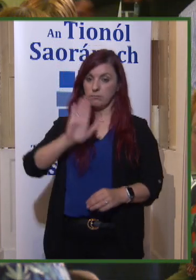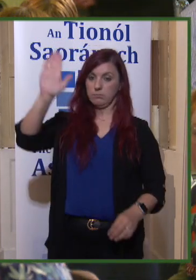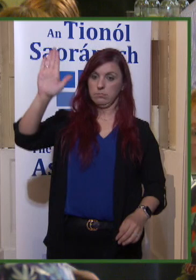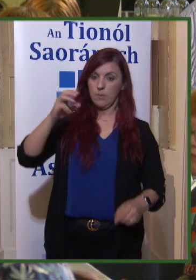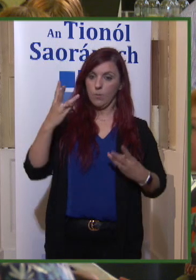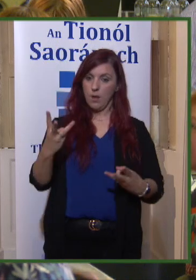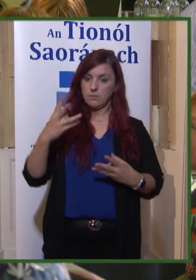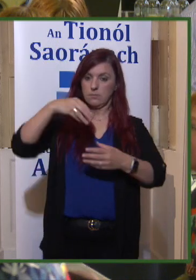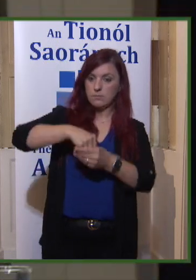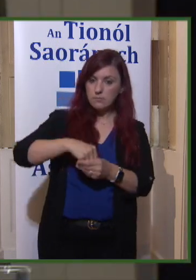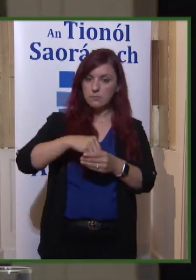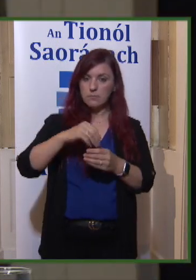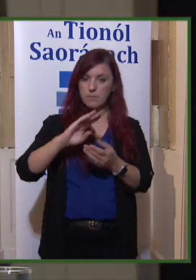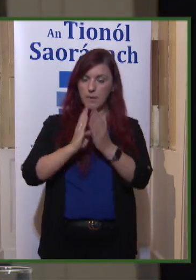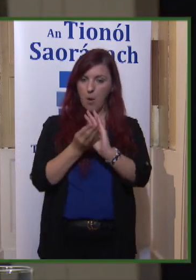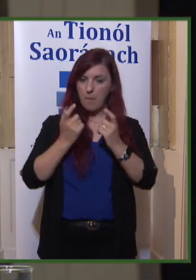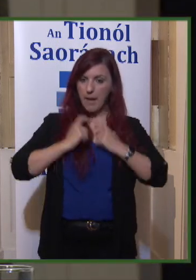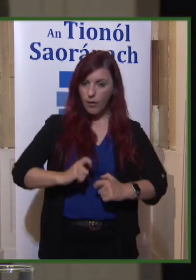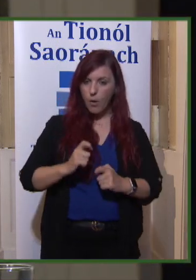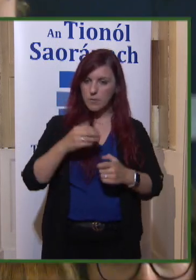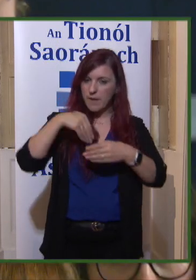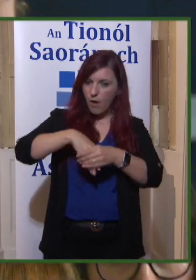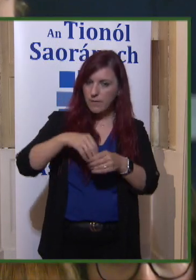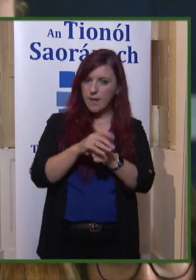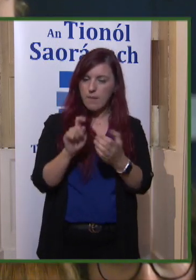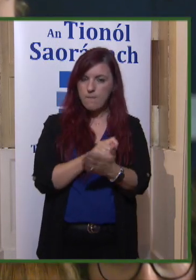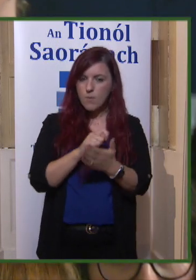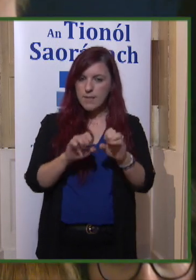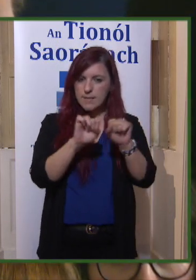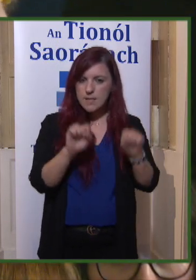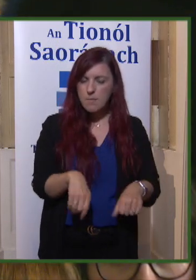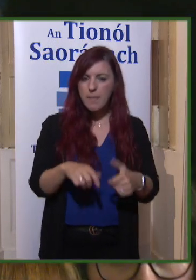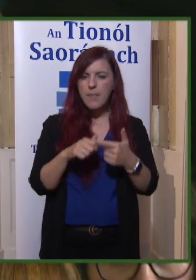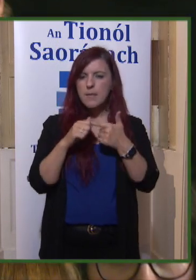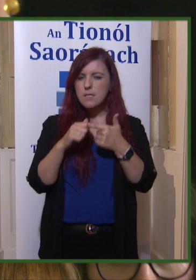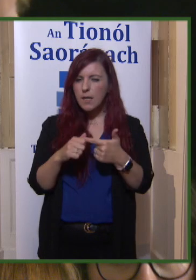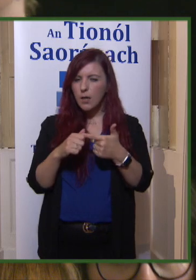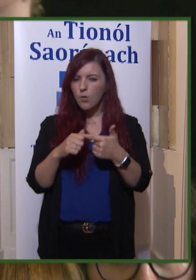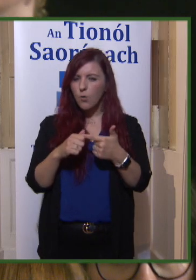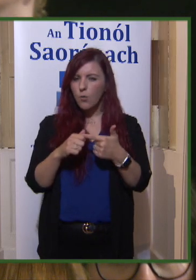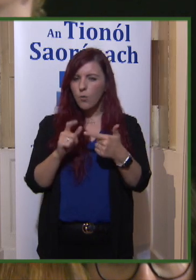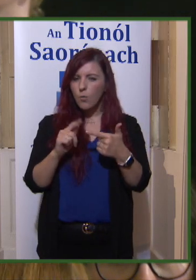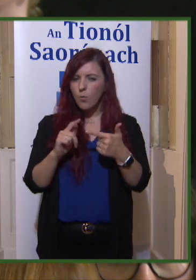forward, that they would both have to do that? It wouldn't be weighted against the individual? Yeah. And the second question I have is,